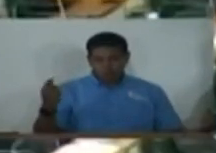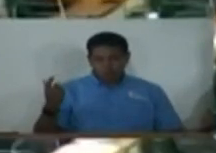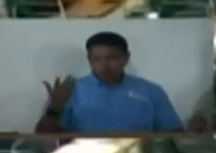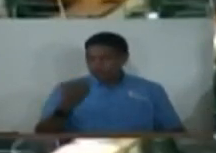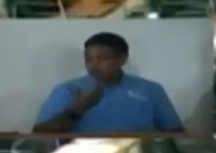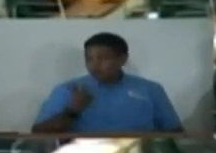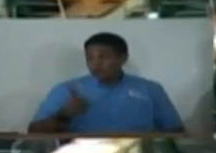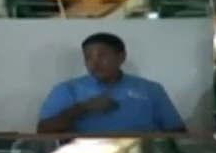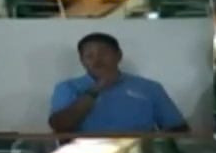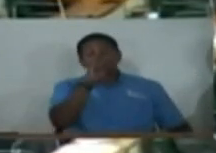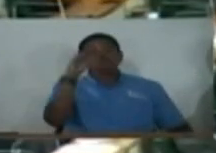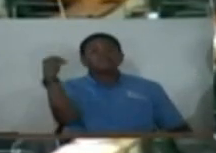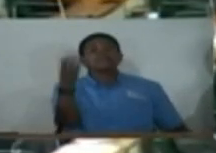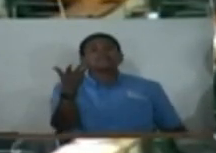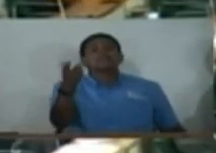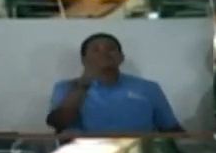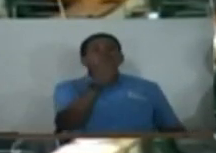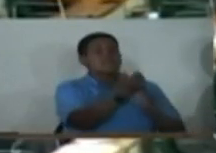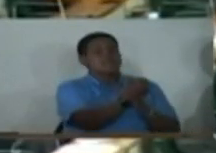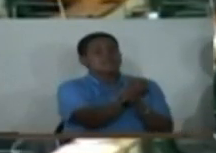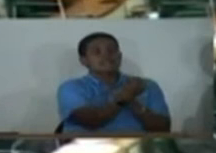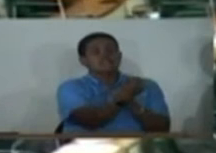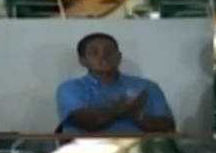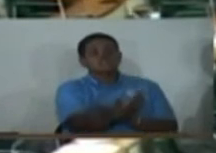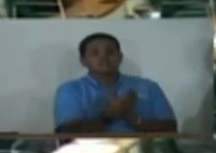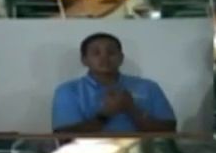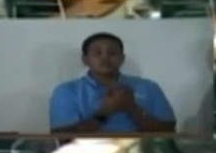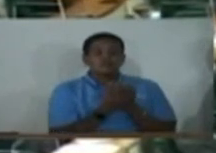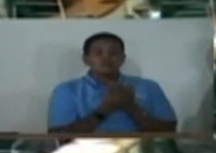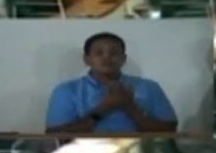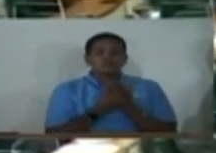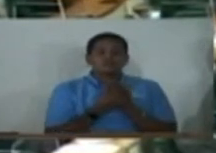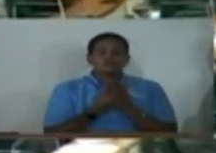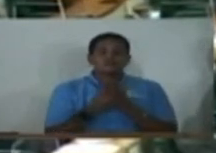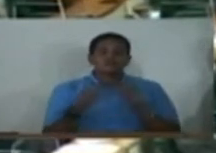We give leadership to the people.